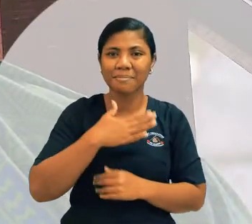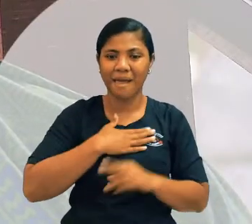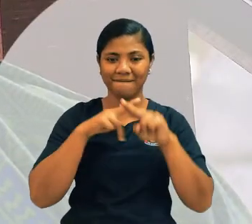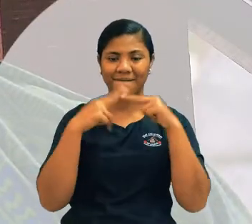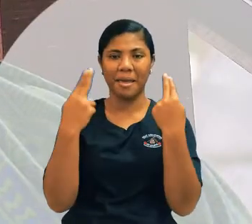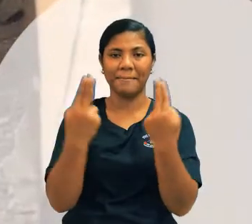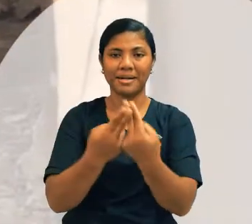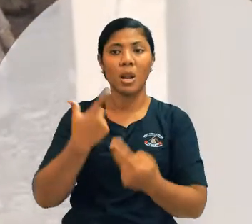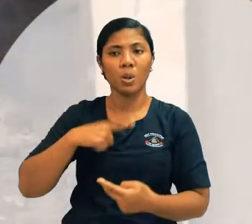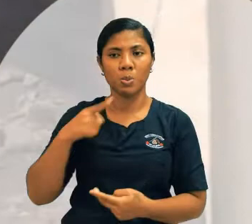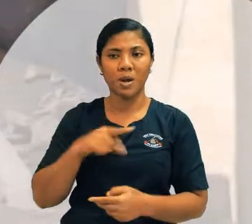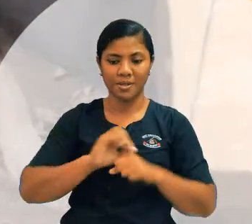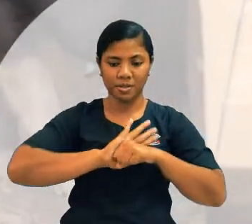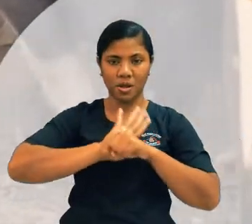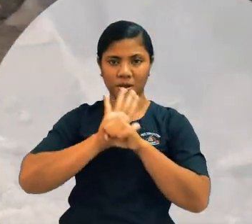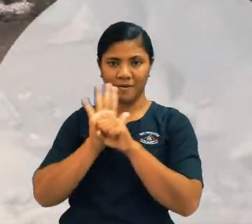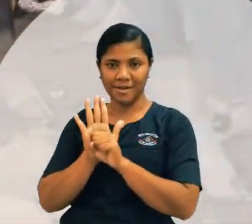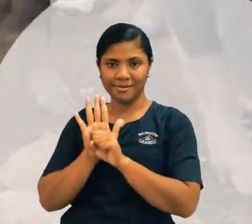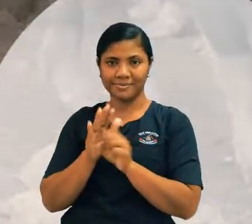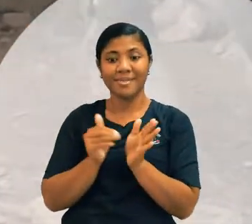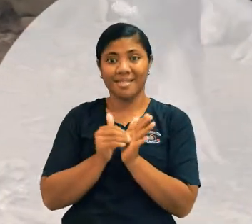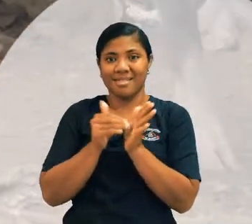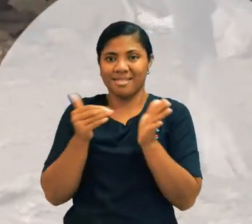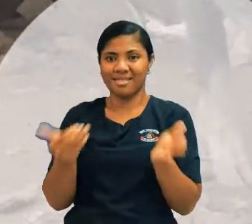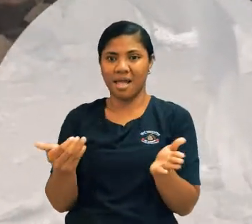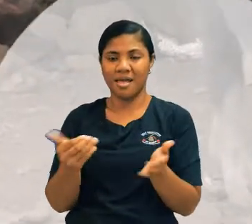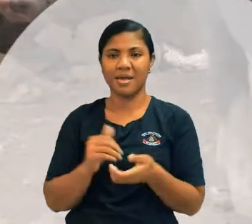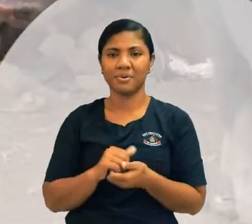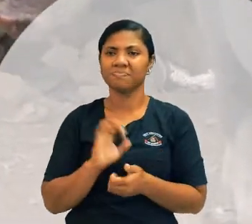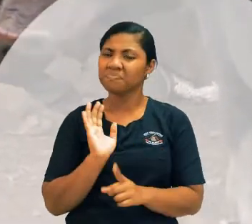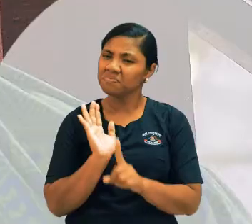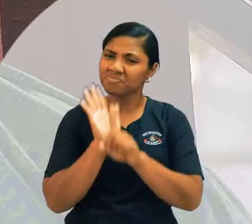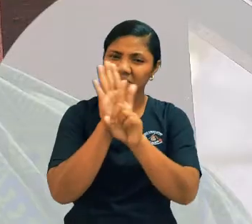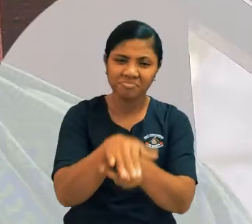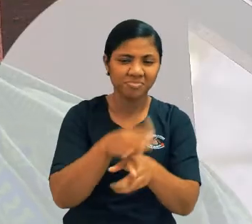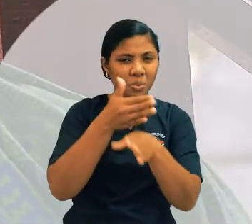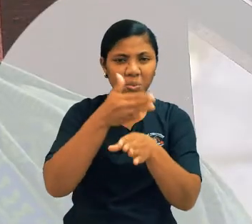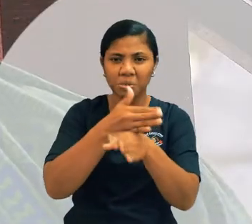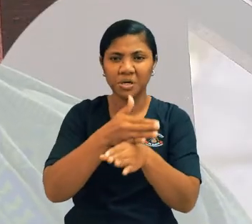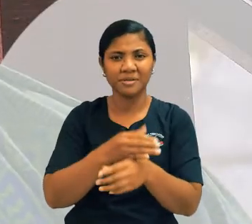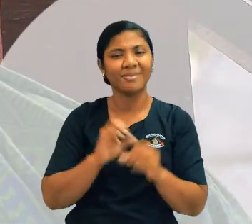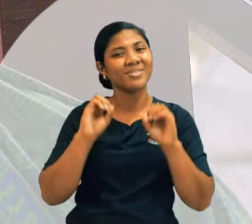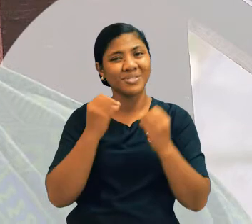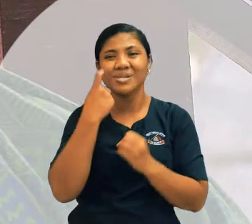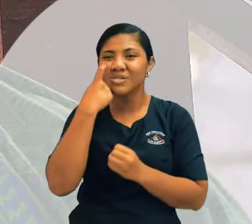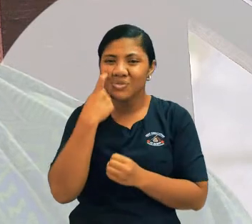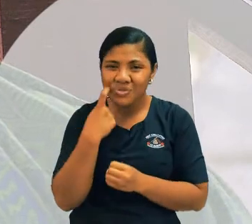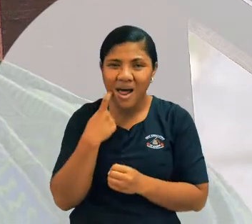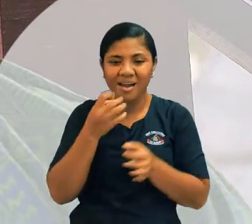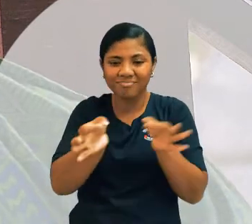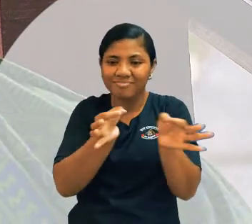o le aonga aila ia peira o le mele o mea tua o lo ma meo o le faa tau o le mesili o la ia isa sifiso